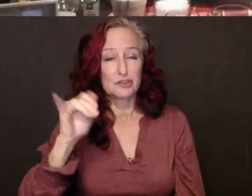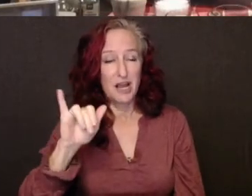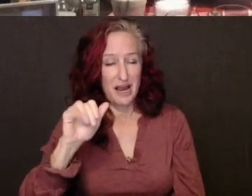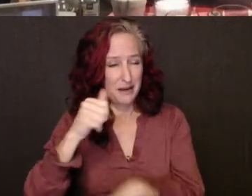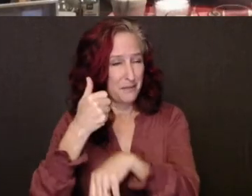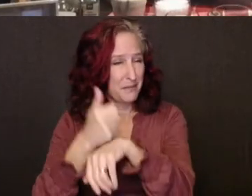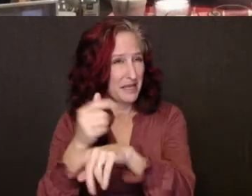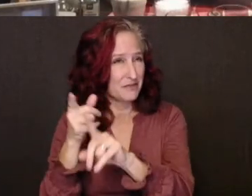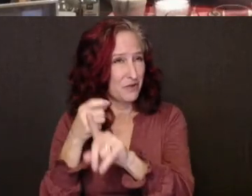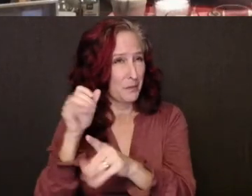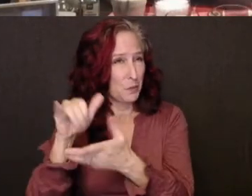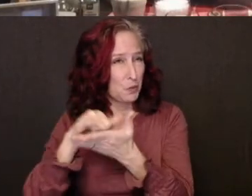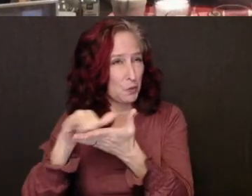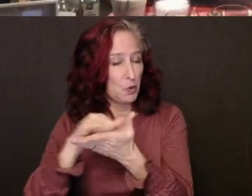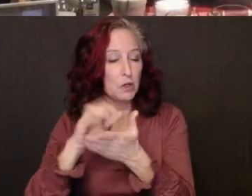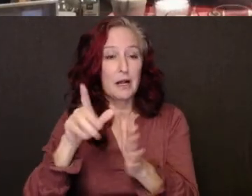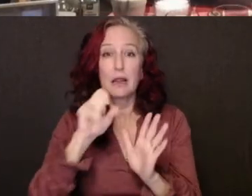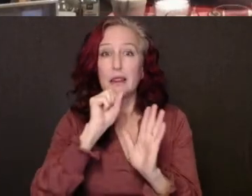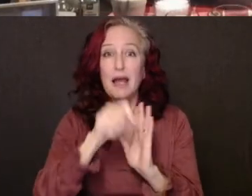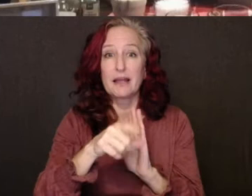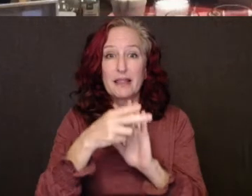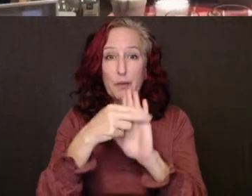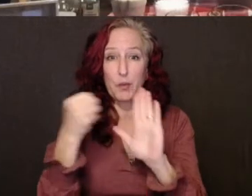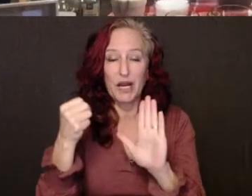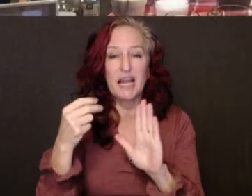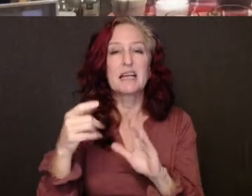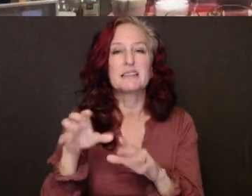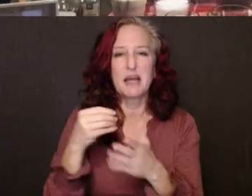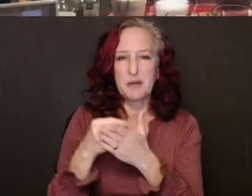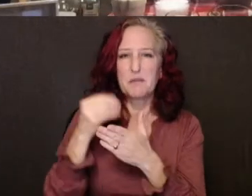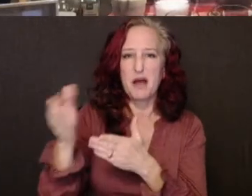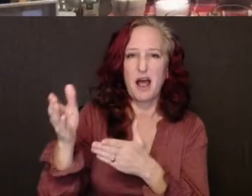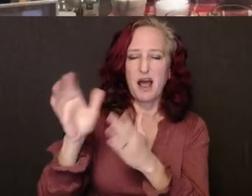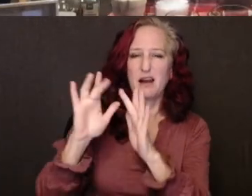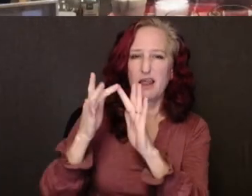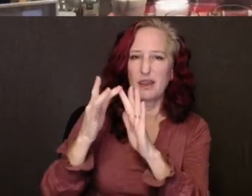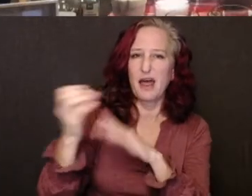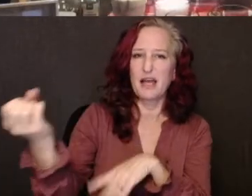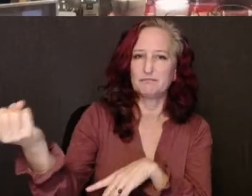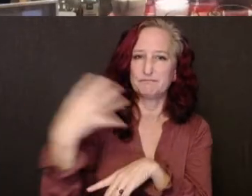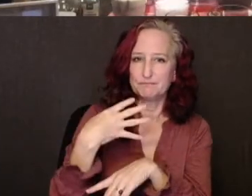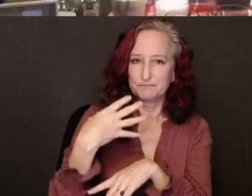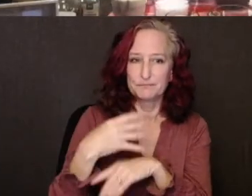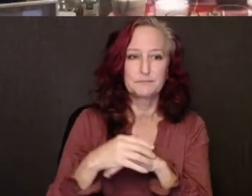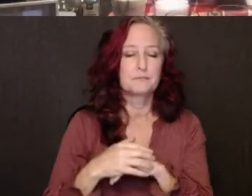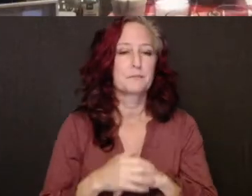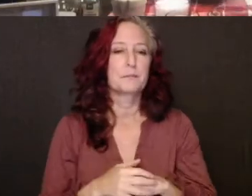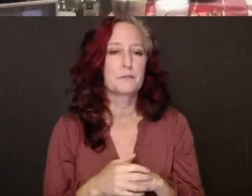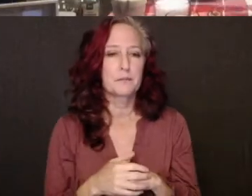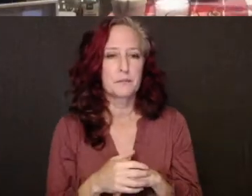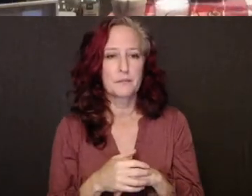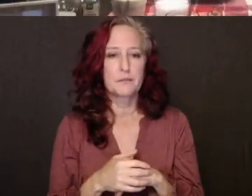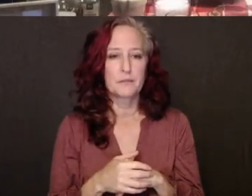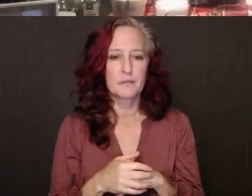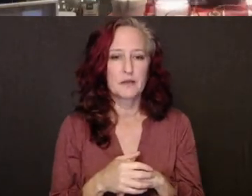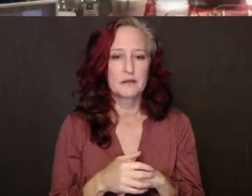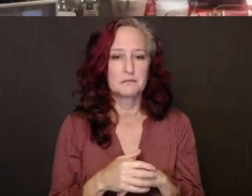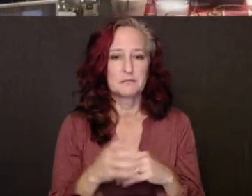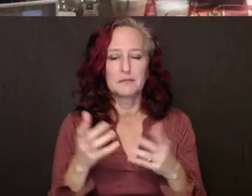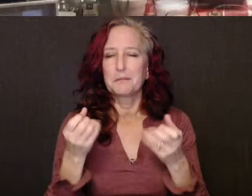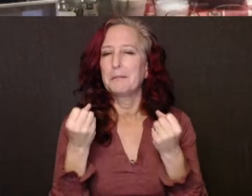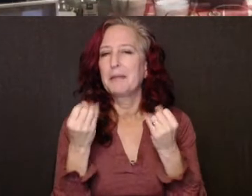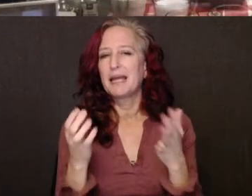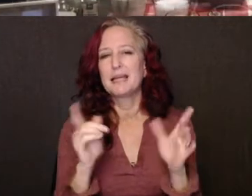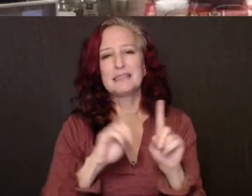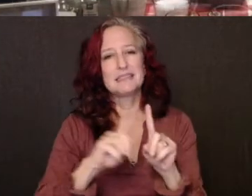has masala chai tea bags, and you could just use the powder from those bags. I recently started